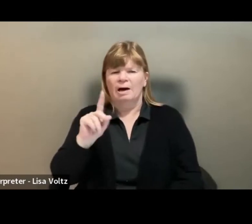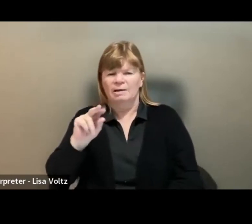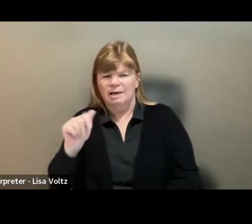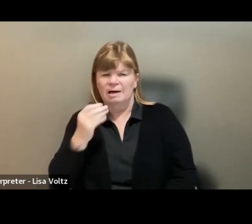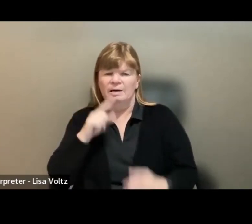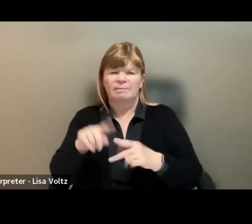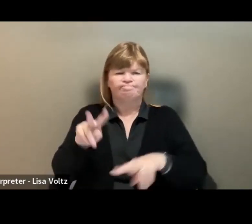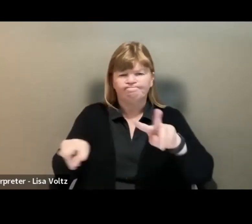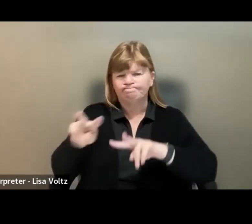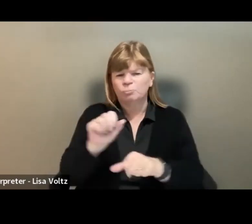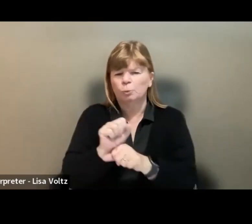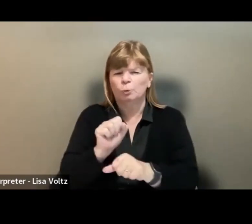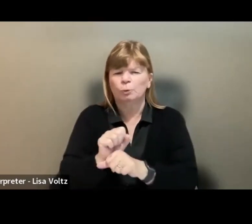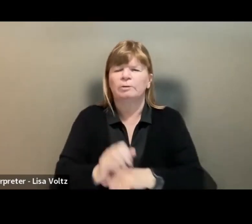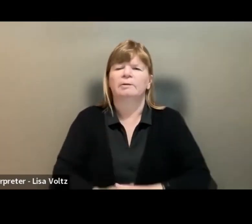work.